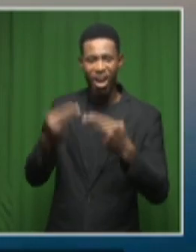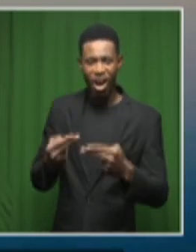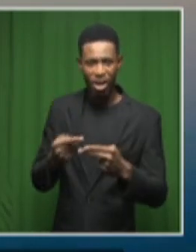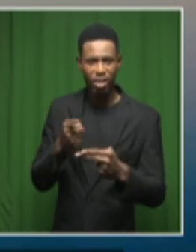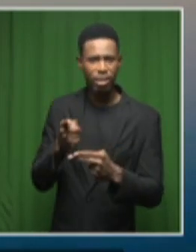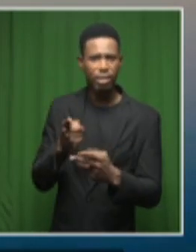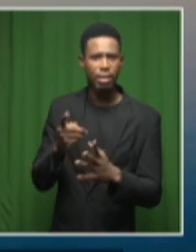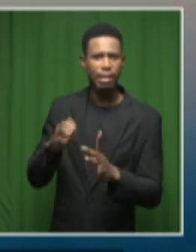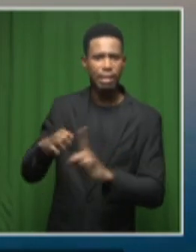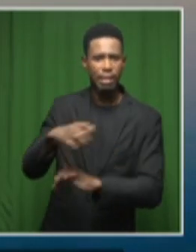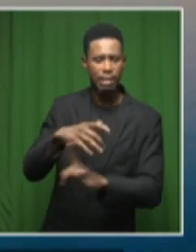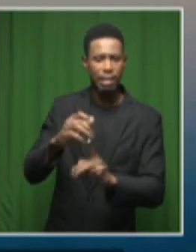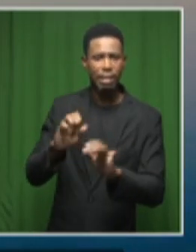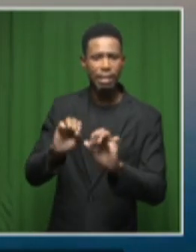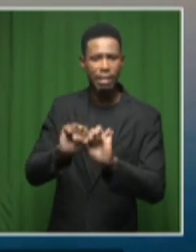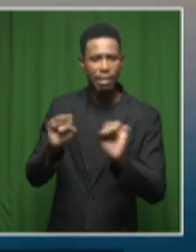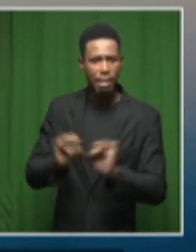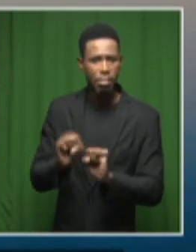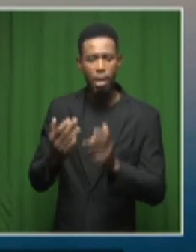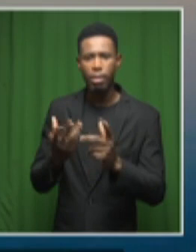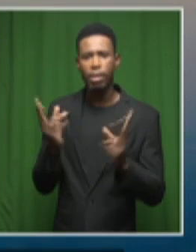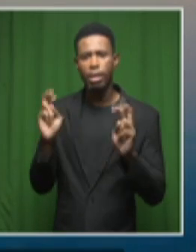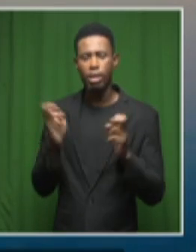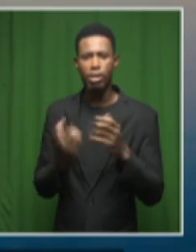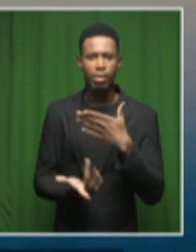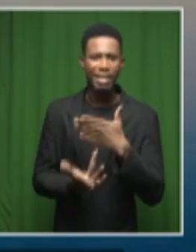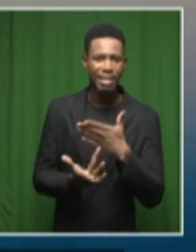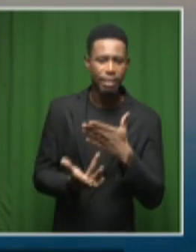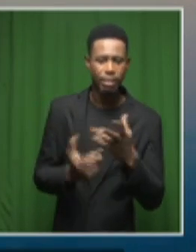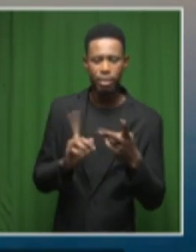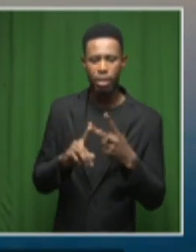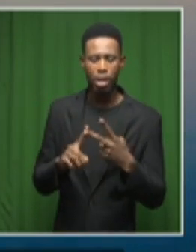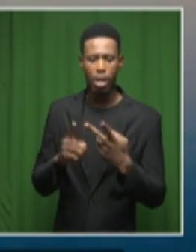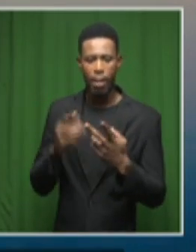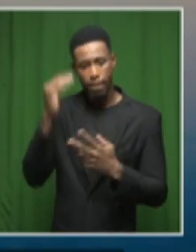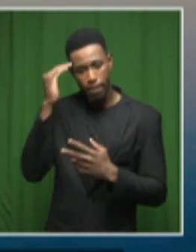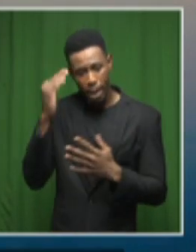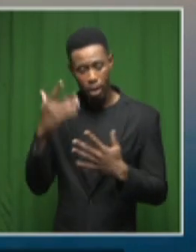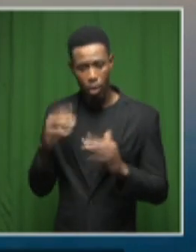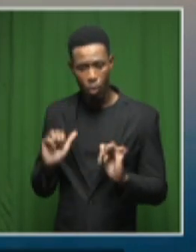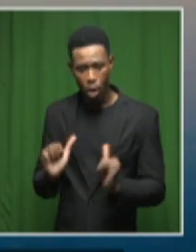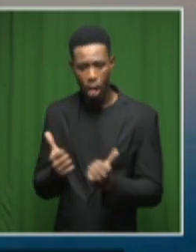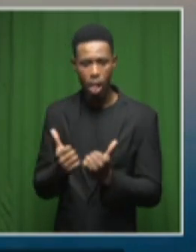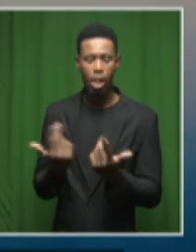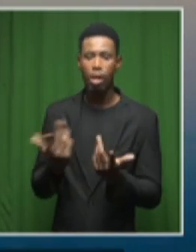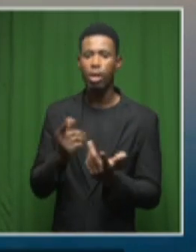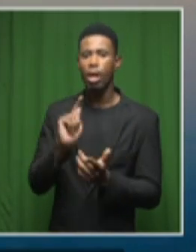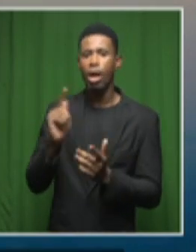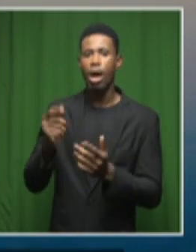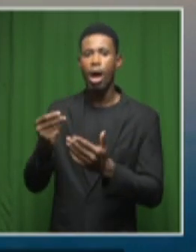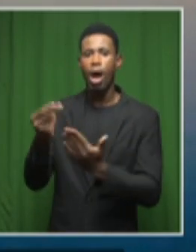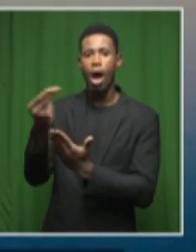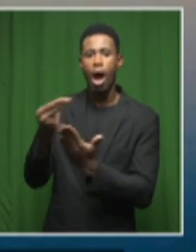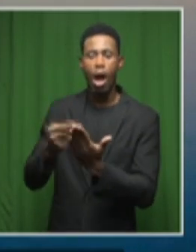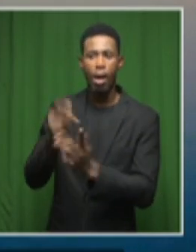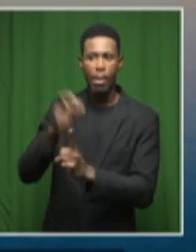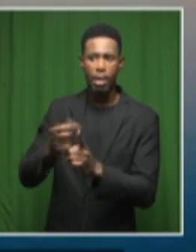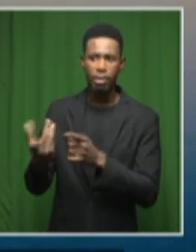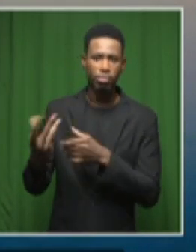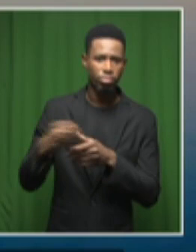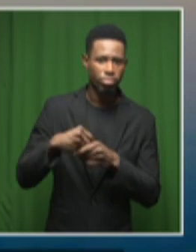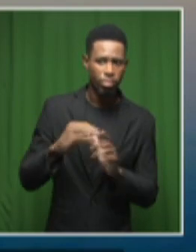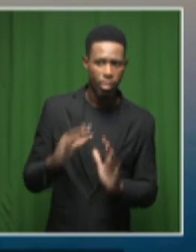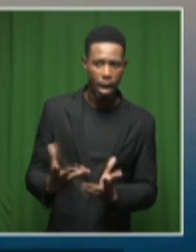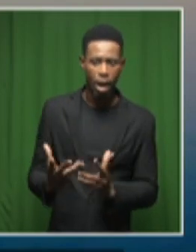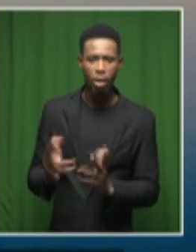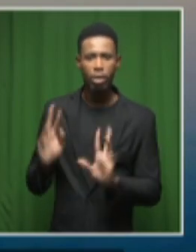in digital, whether there could be things having to do with mental wellness, whether there could be the incubation of artists, the development of artists, under the